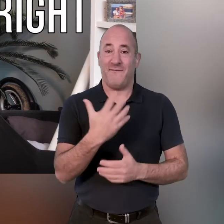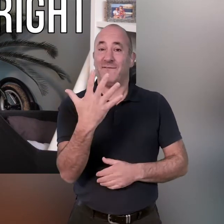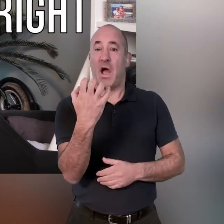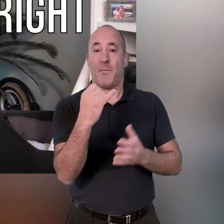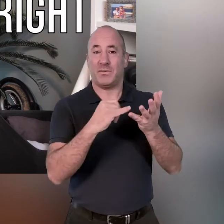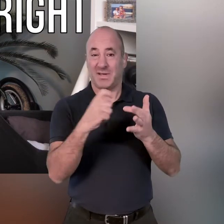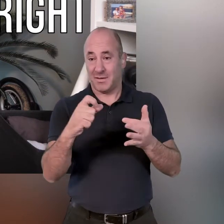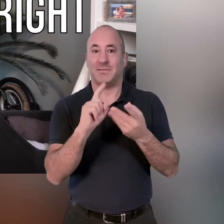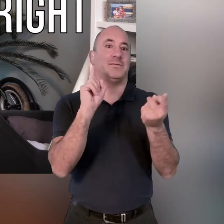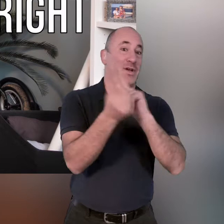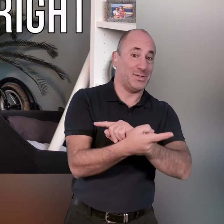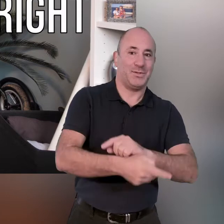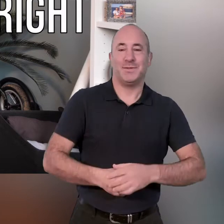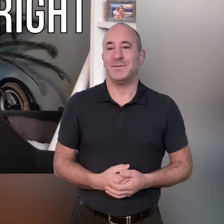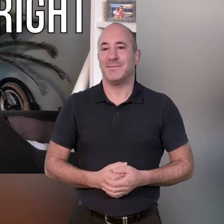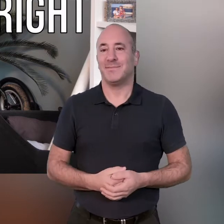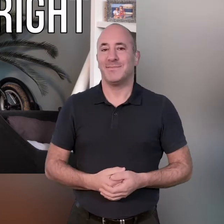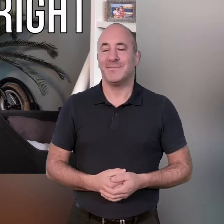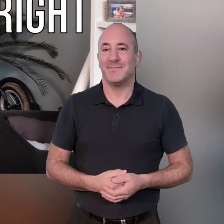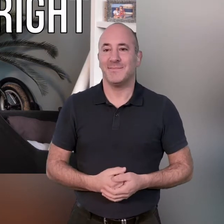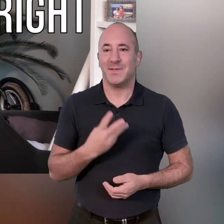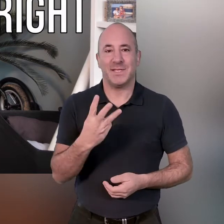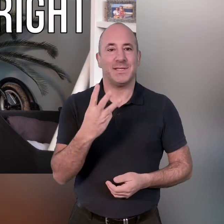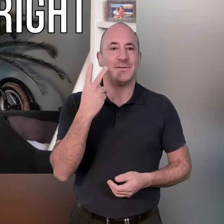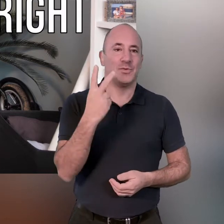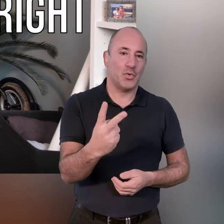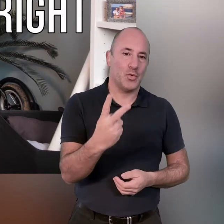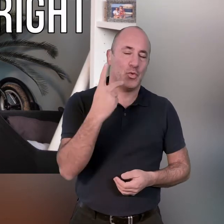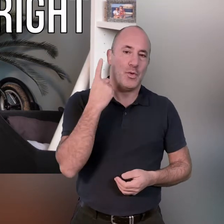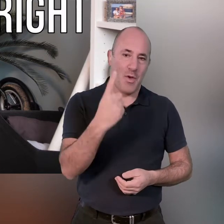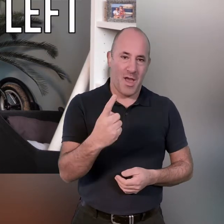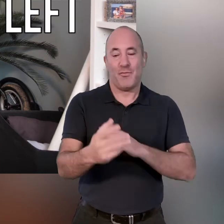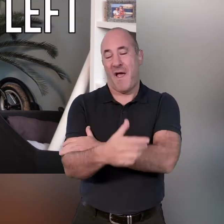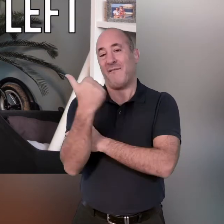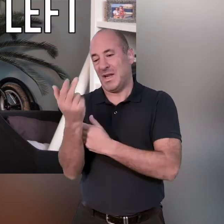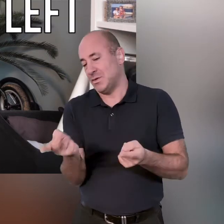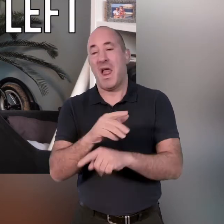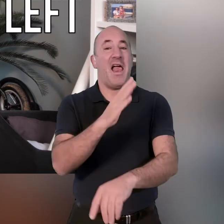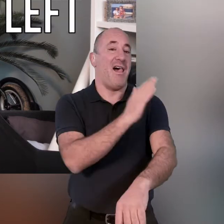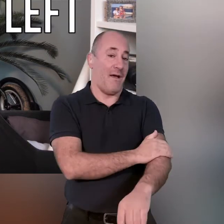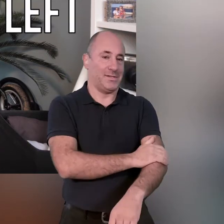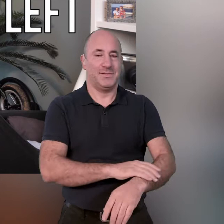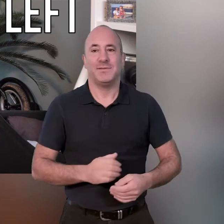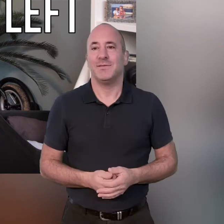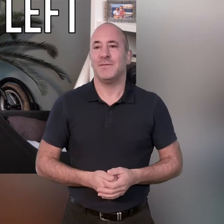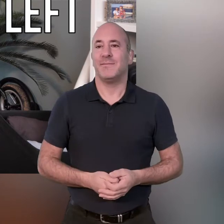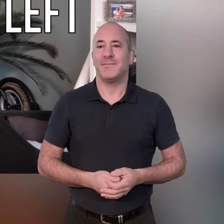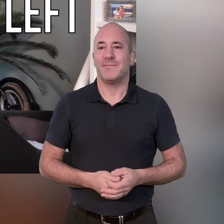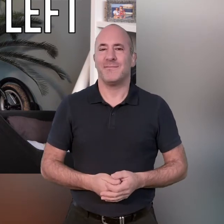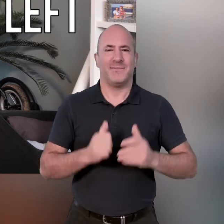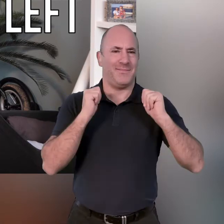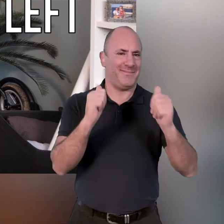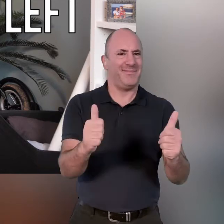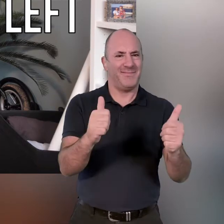5 more seconds before we change arms. 3, 2, 1. Changing arms.